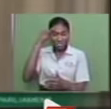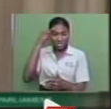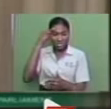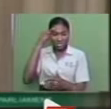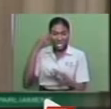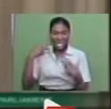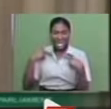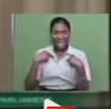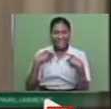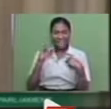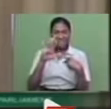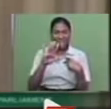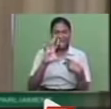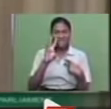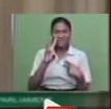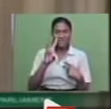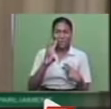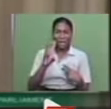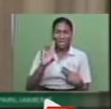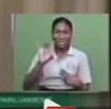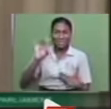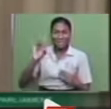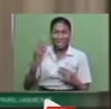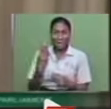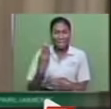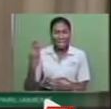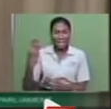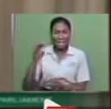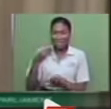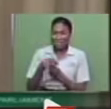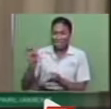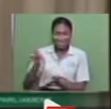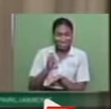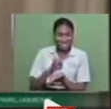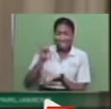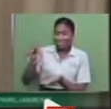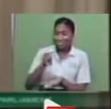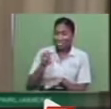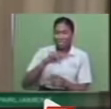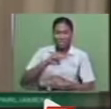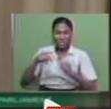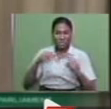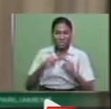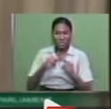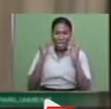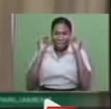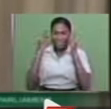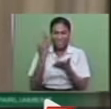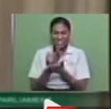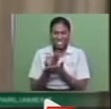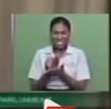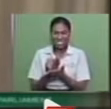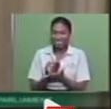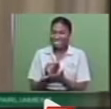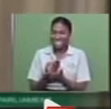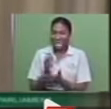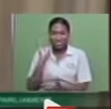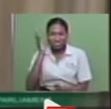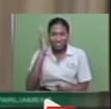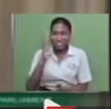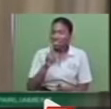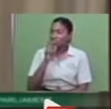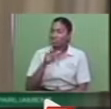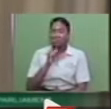billion. So the statements he made is that, they are ridiculous and unfounded. They're